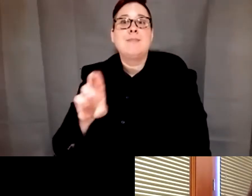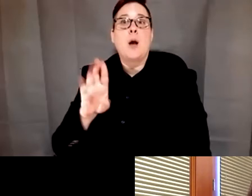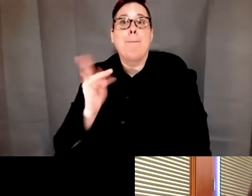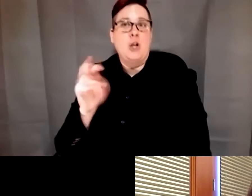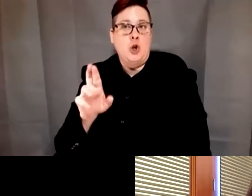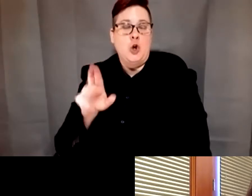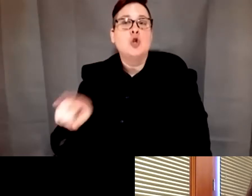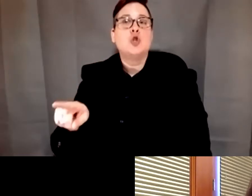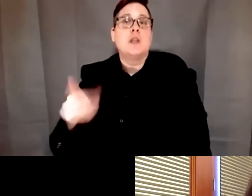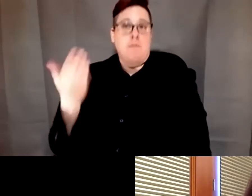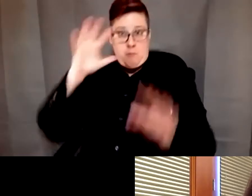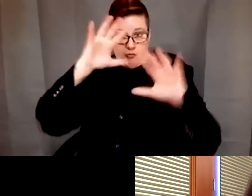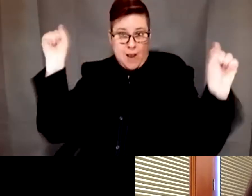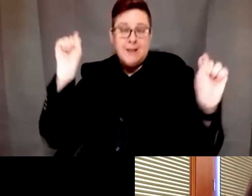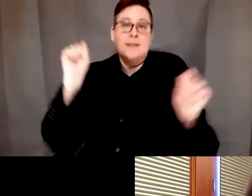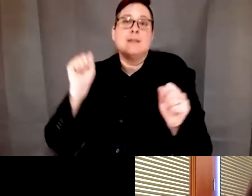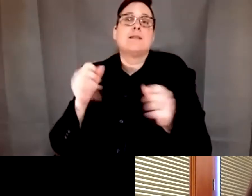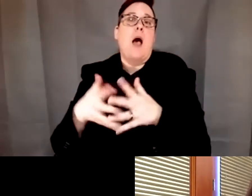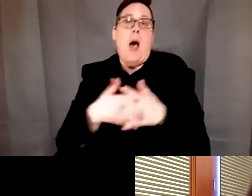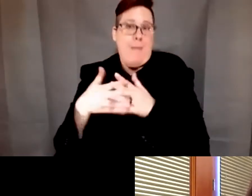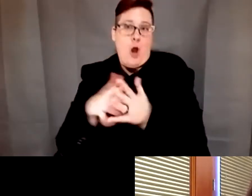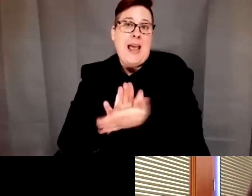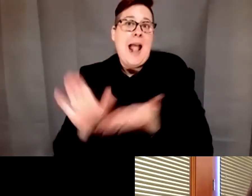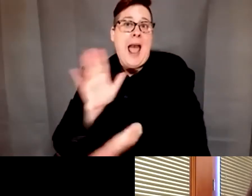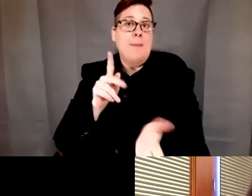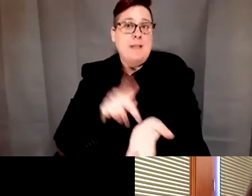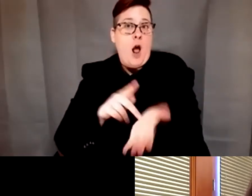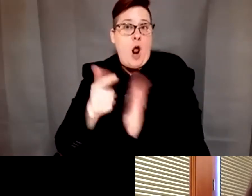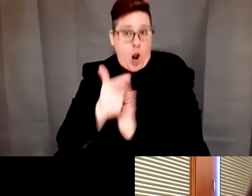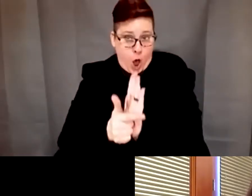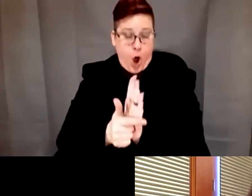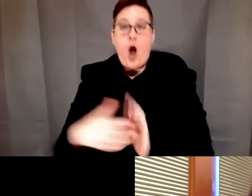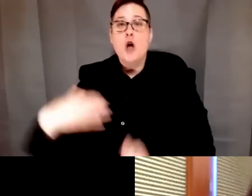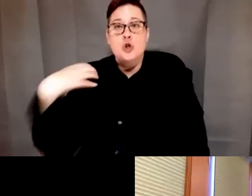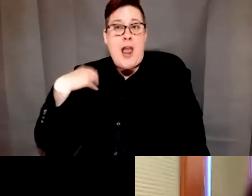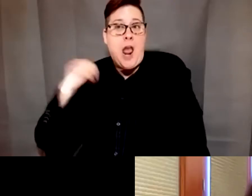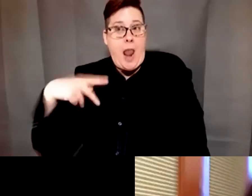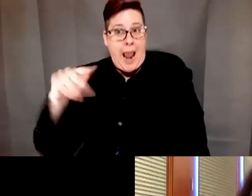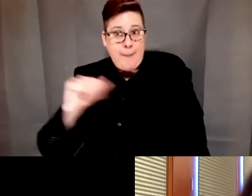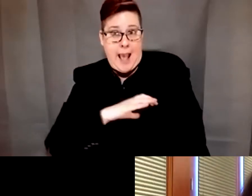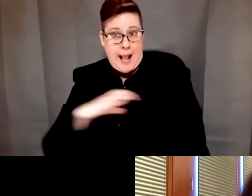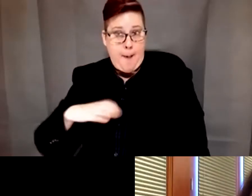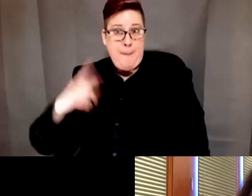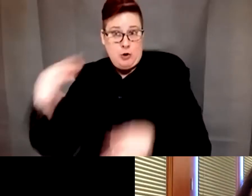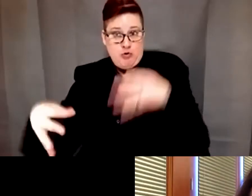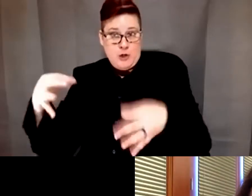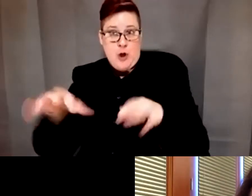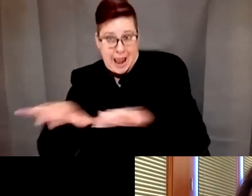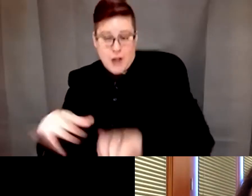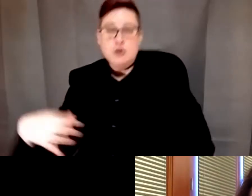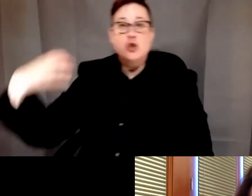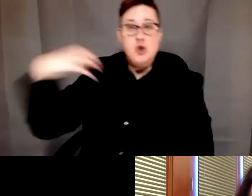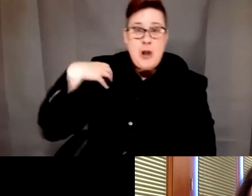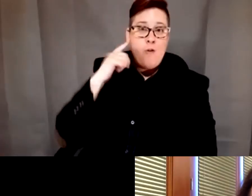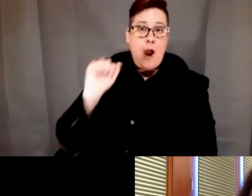as president of the American Academy of Psychiatry and Law and chair of both the APA's Committee on Judicial Action and